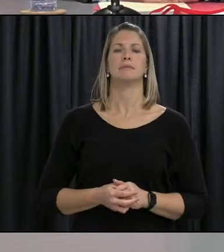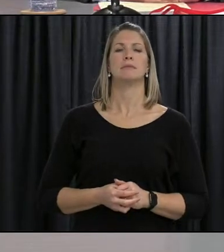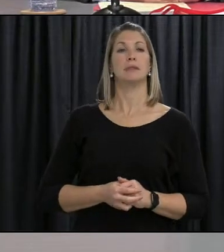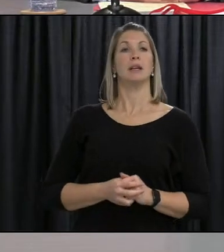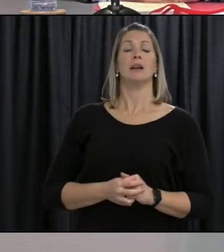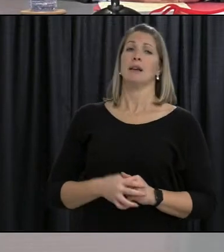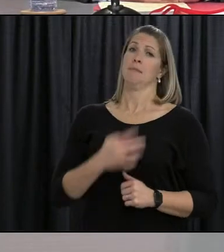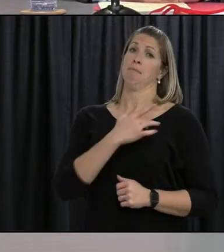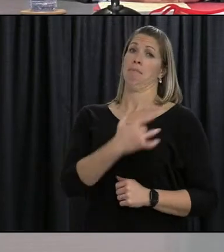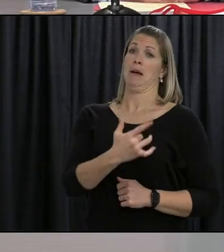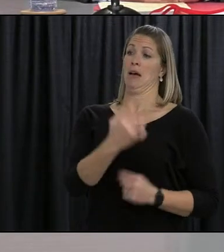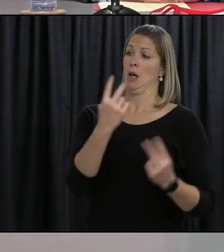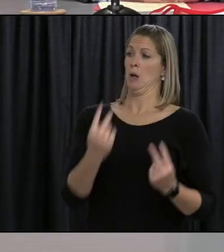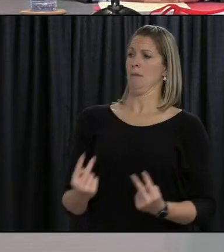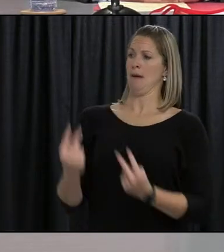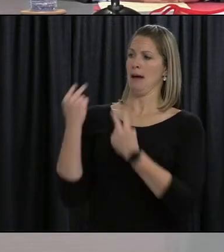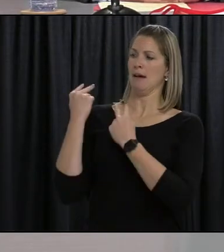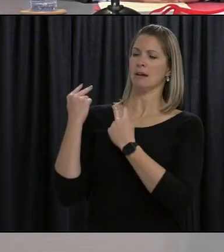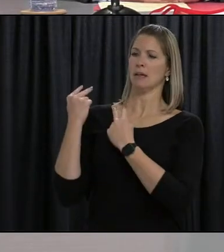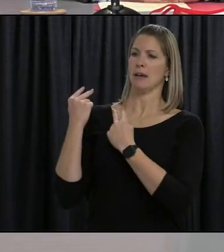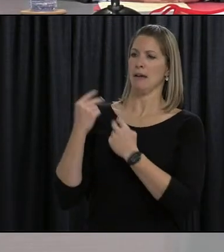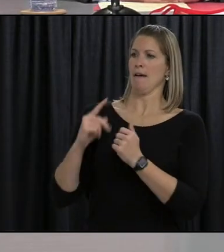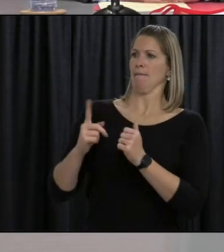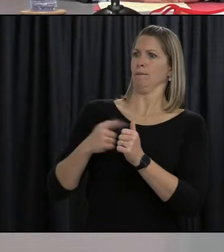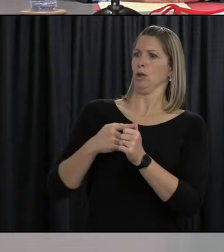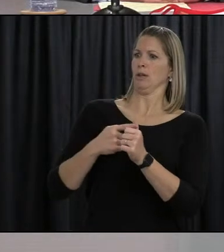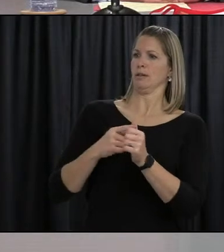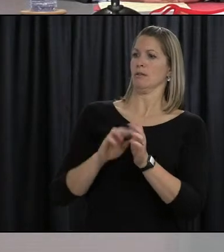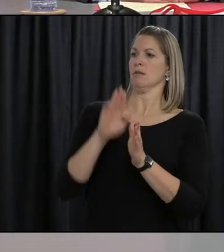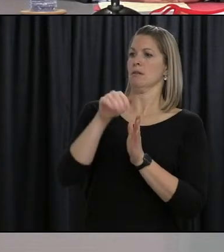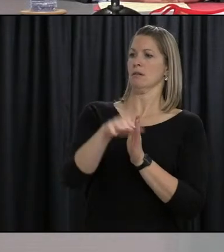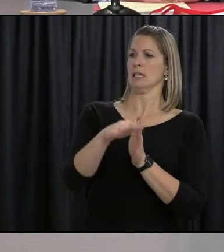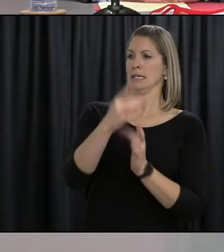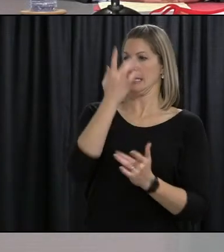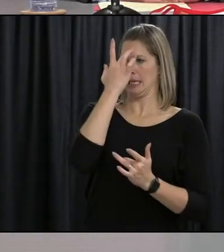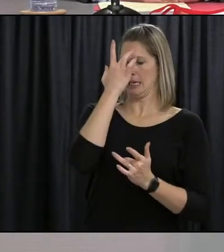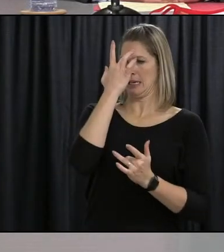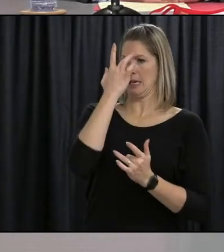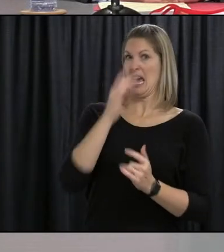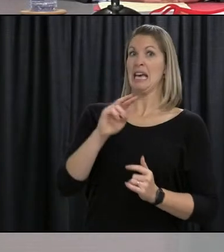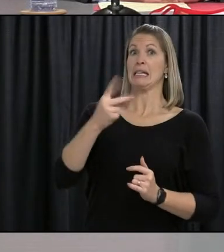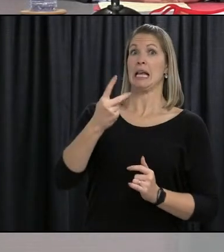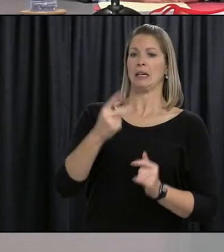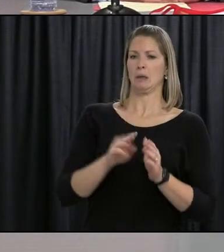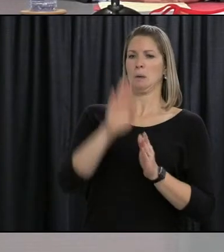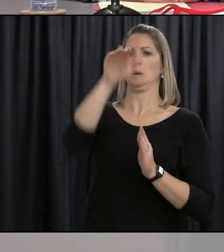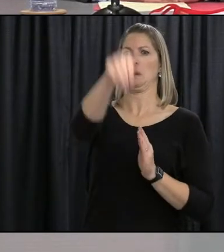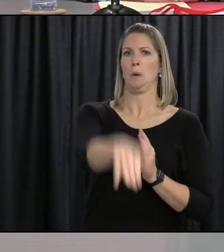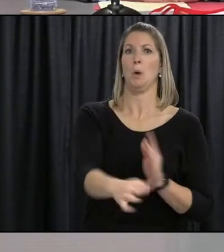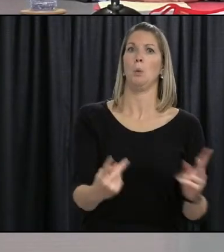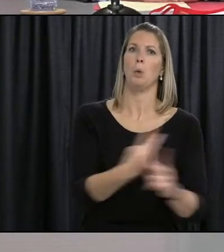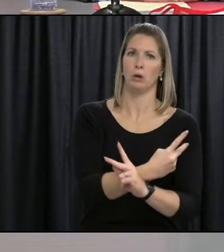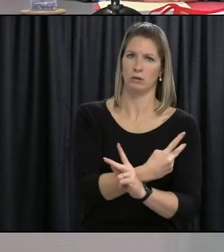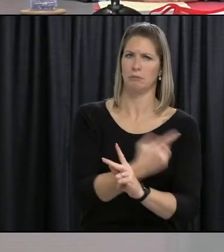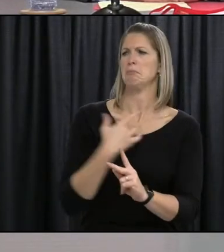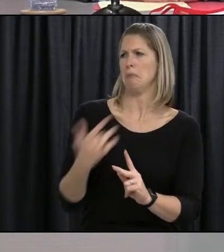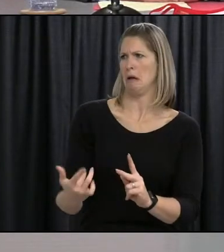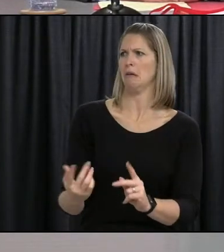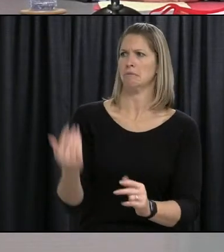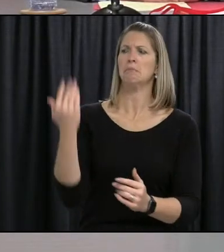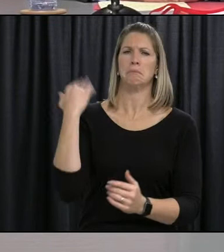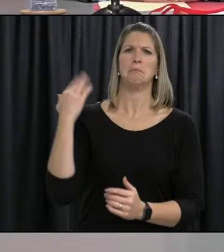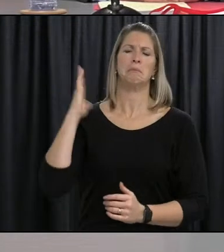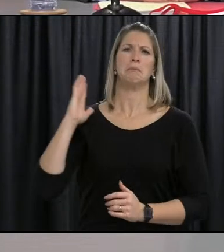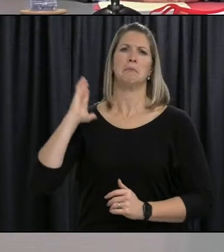first. And as we look across Canada, we're seeing that happen. I think Ontario in the last 48 hours had 30 deaths. Alberta since Friday had